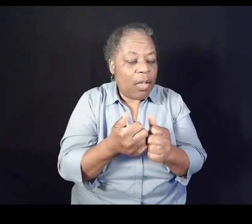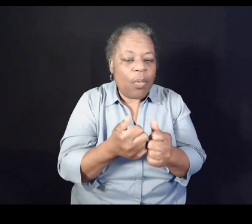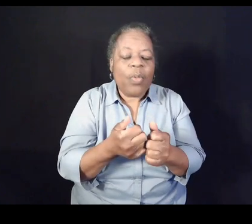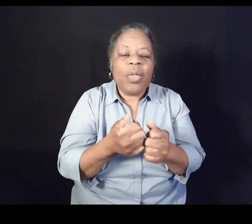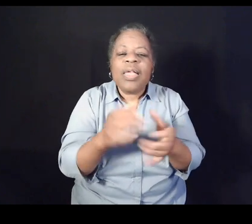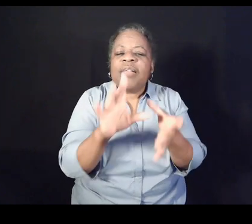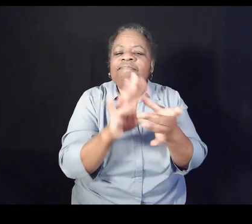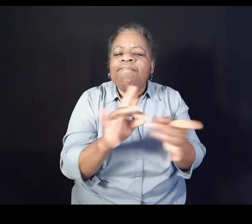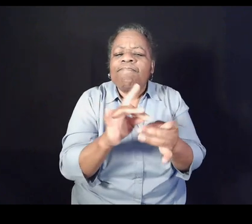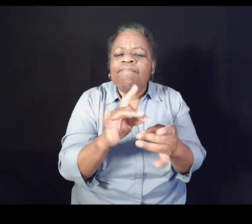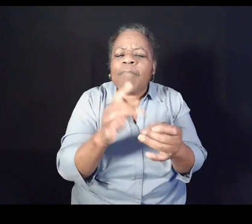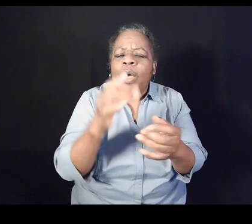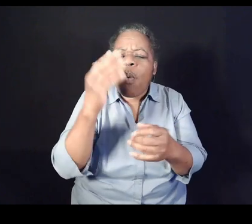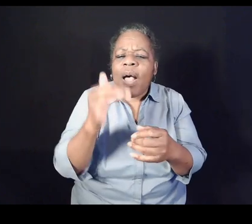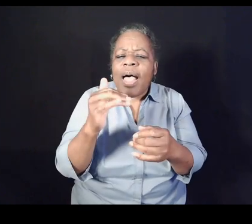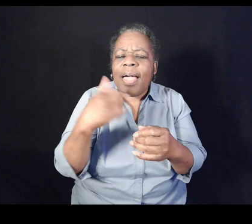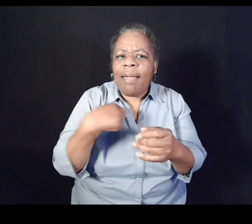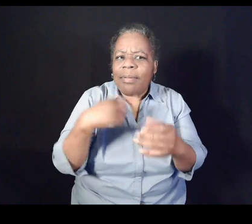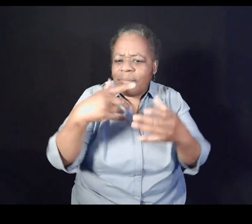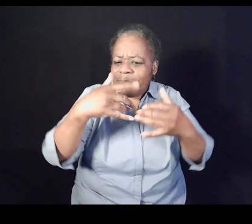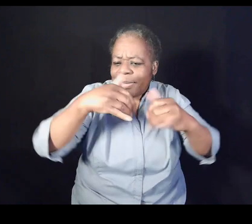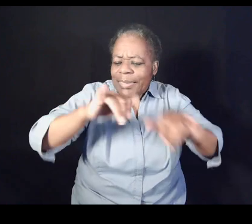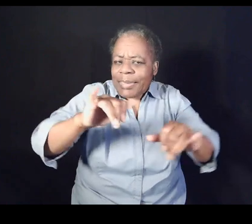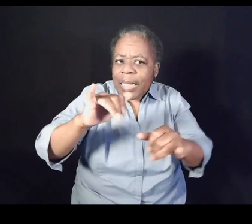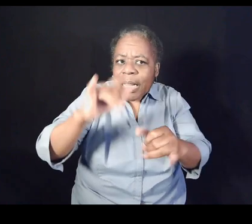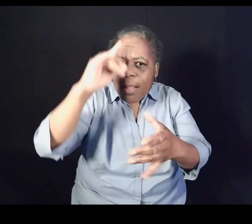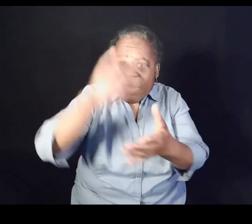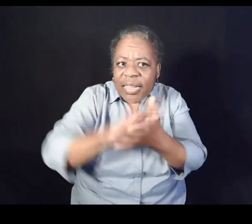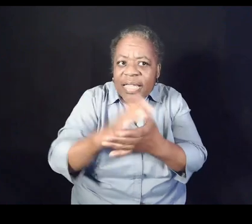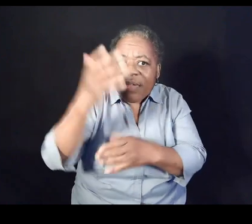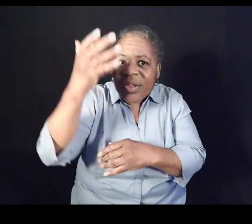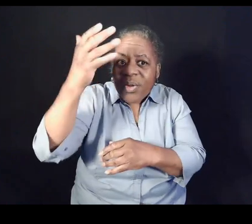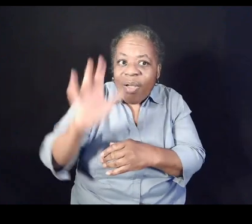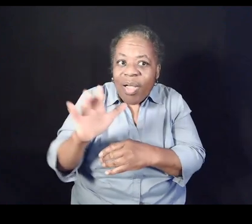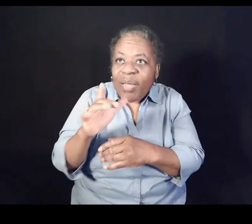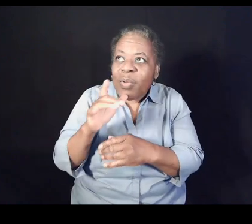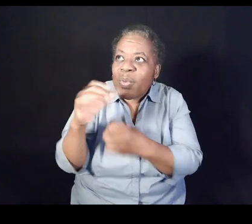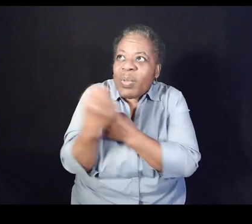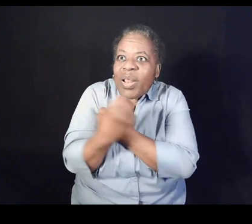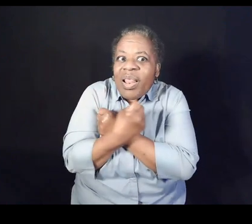in God, and specifically in a God who loves us.